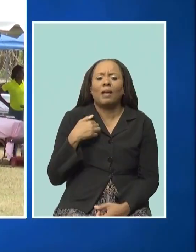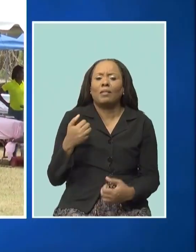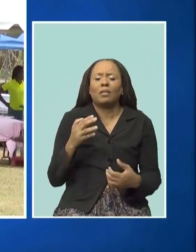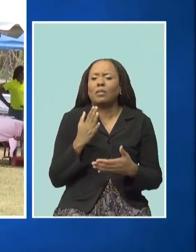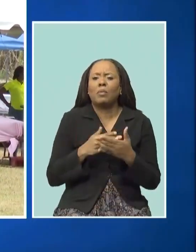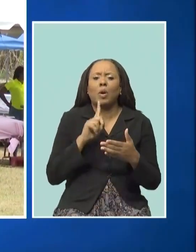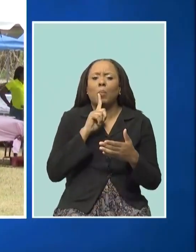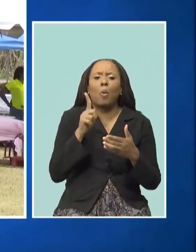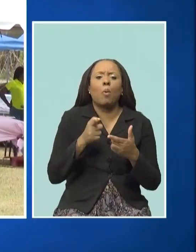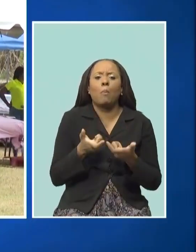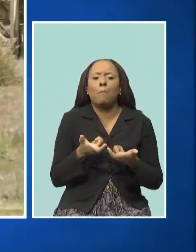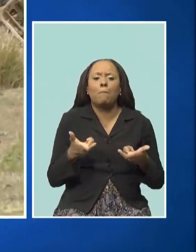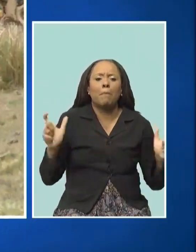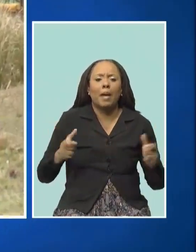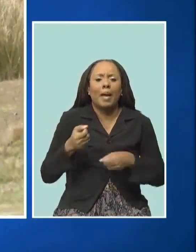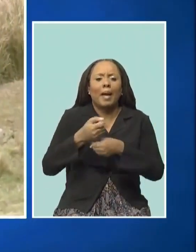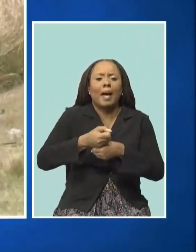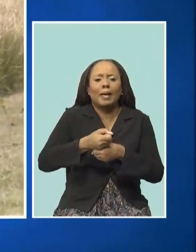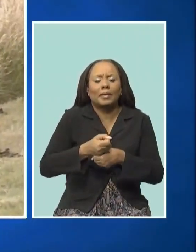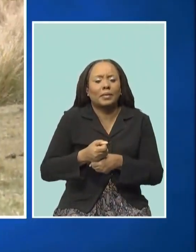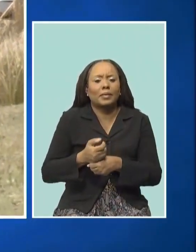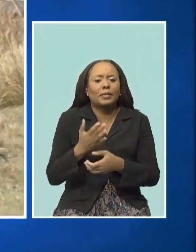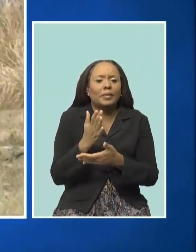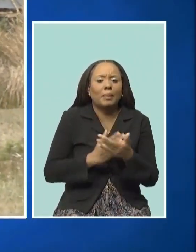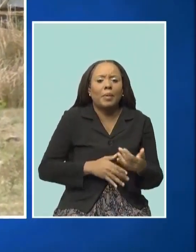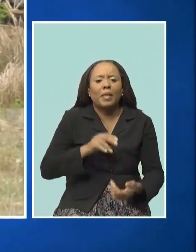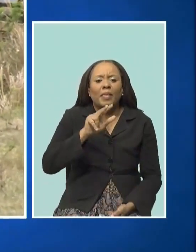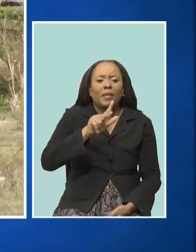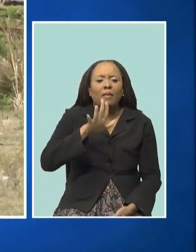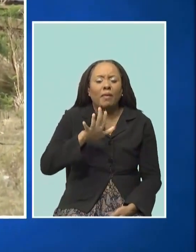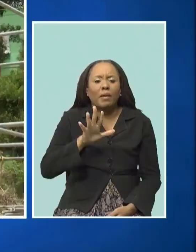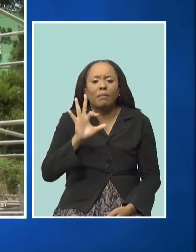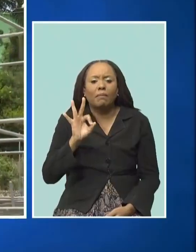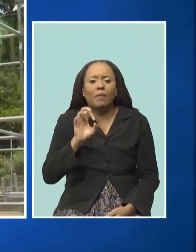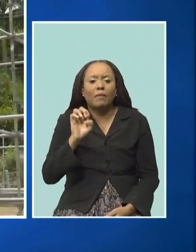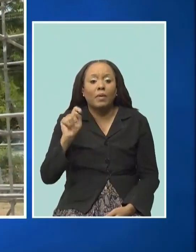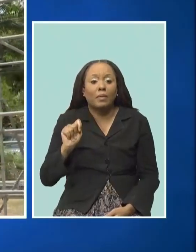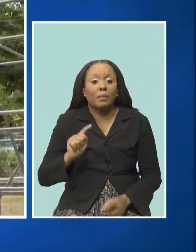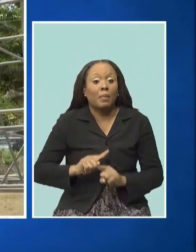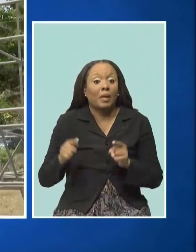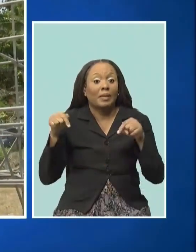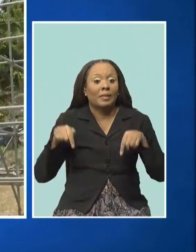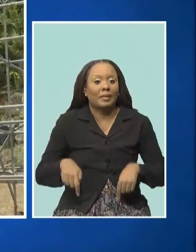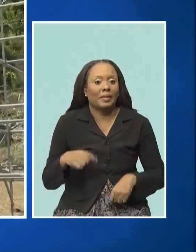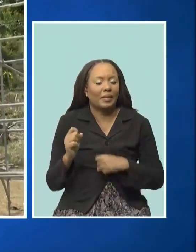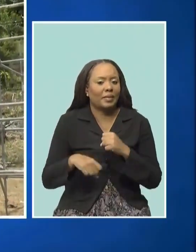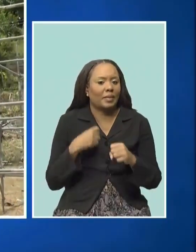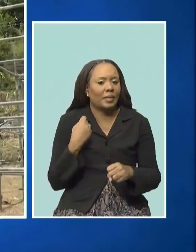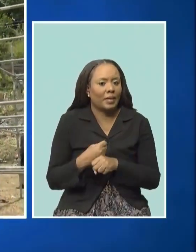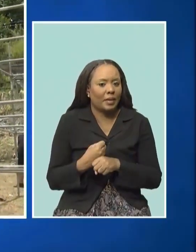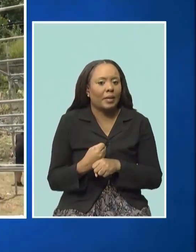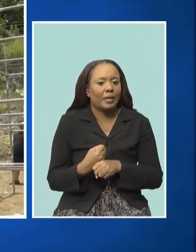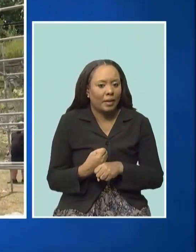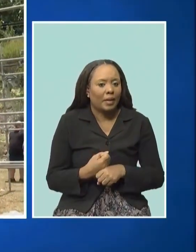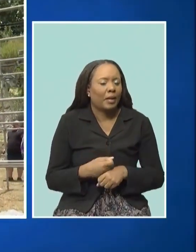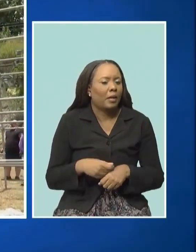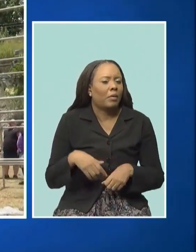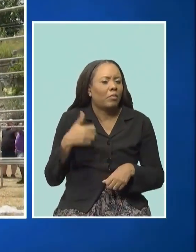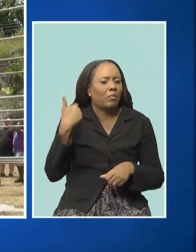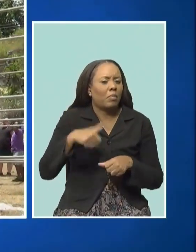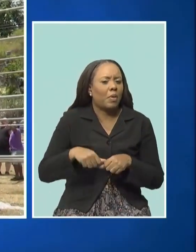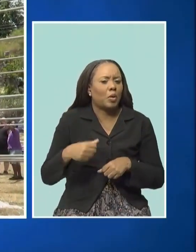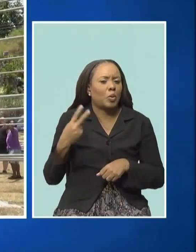built in Barbados, as large as 35 feet in some years. This year, returning for the first time since the start of the